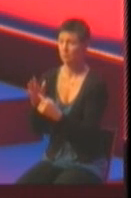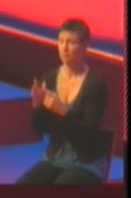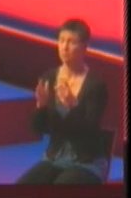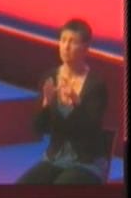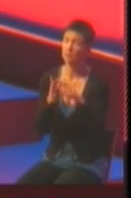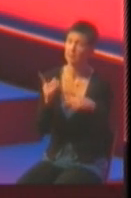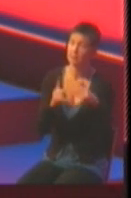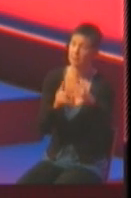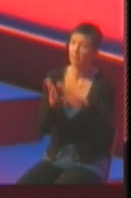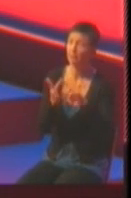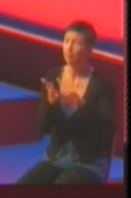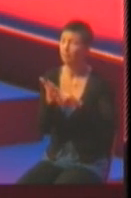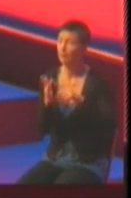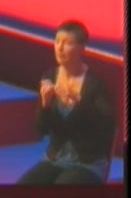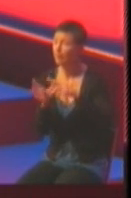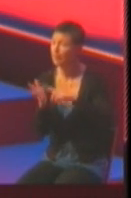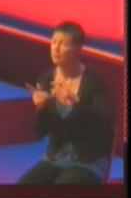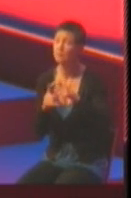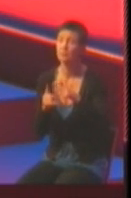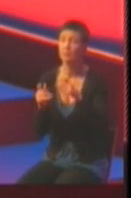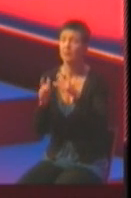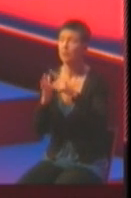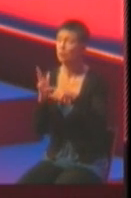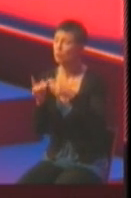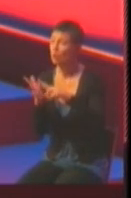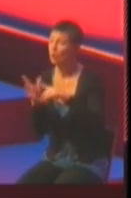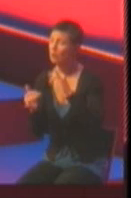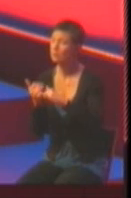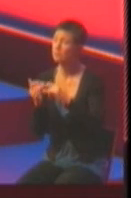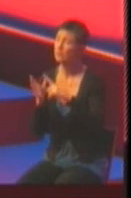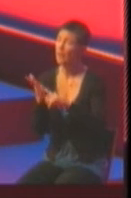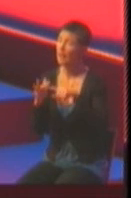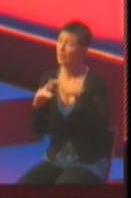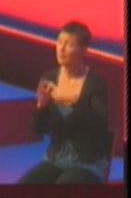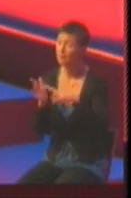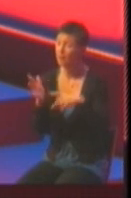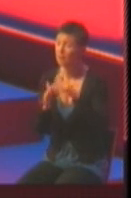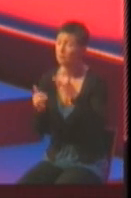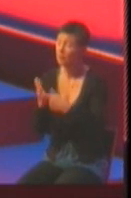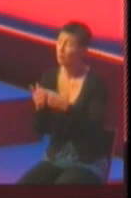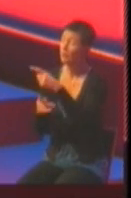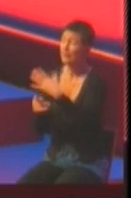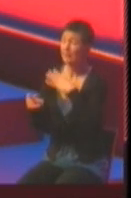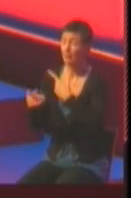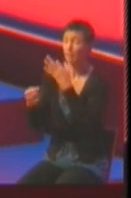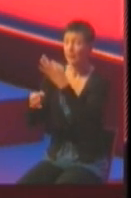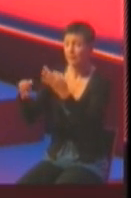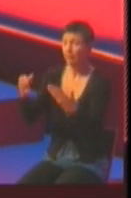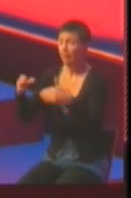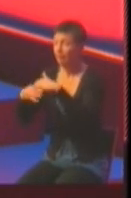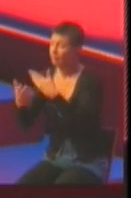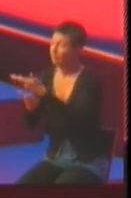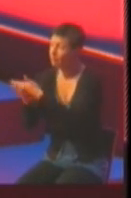by David Miliband and Douglas Alexander, which are essential to rebuild Afghanistan in the long term.